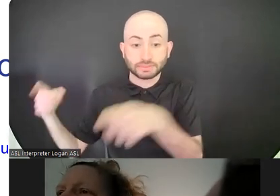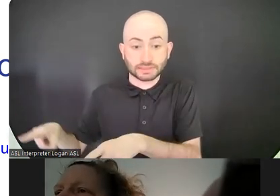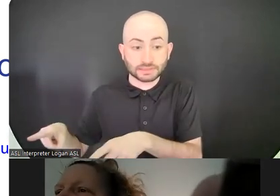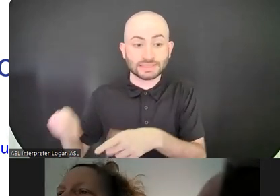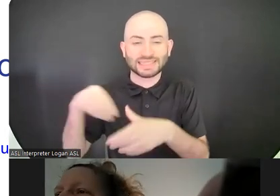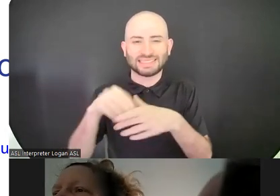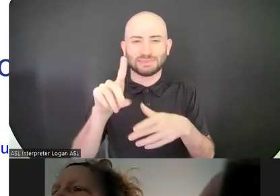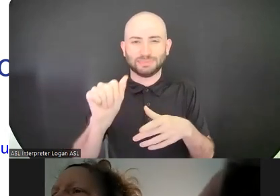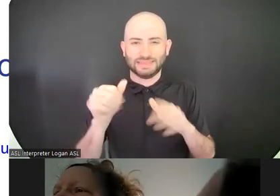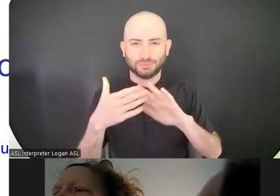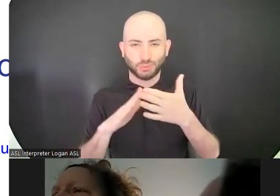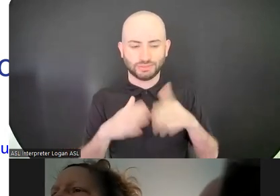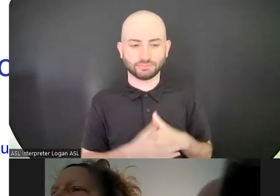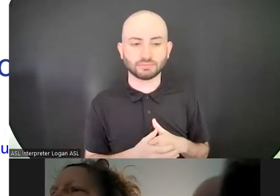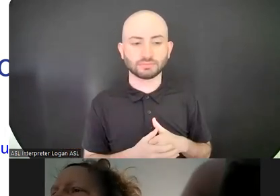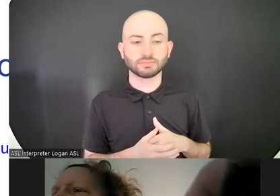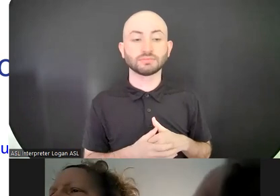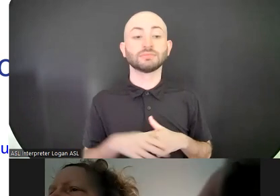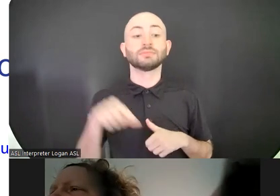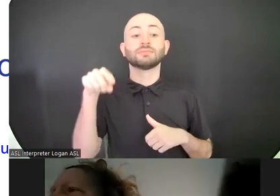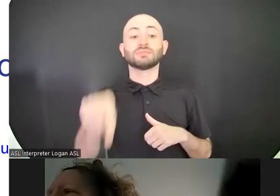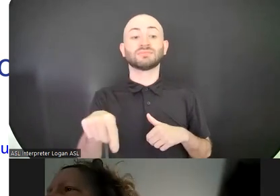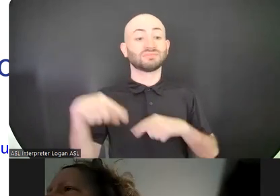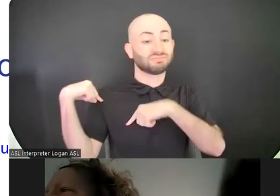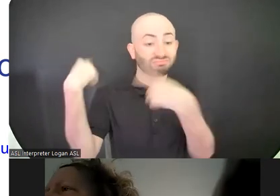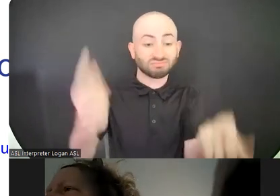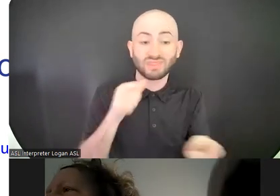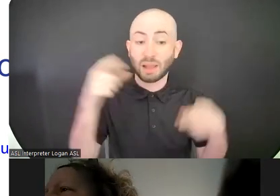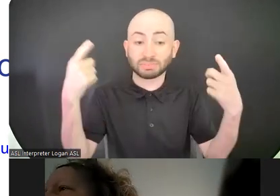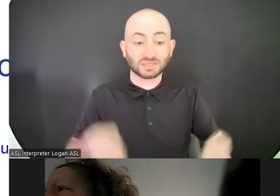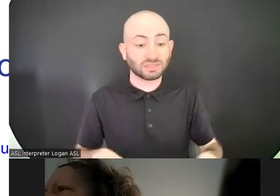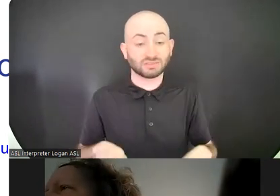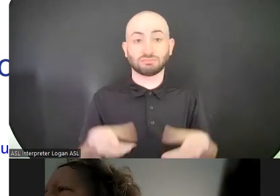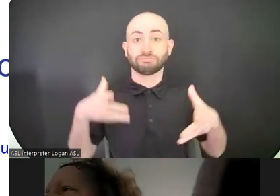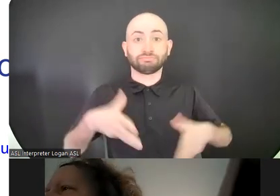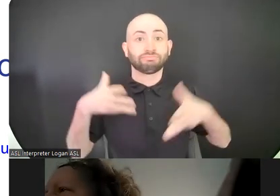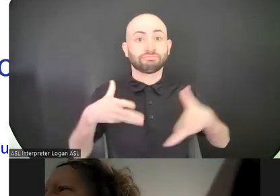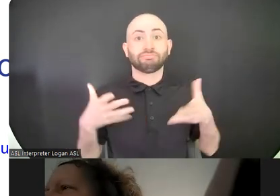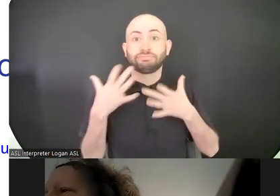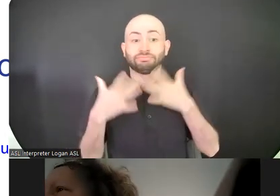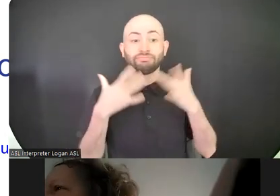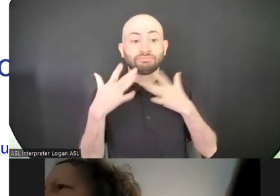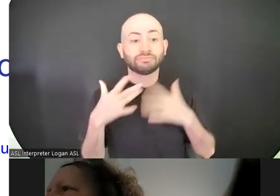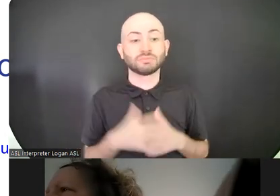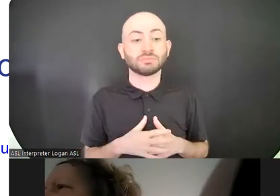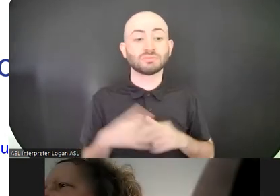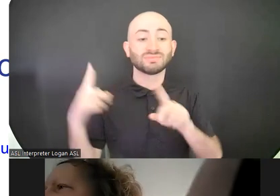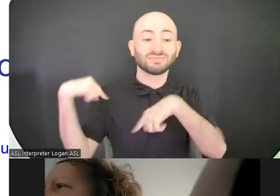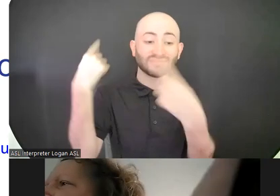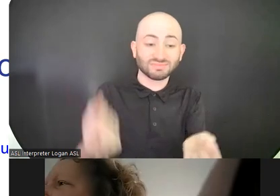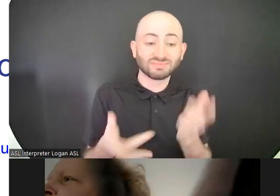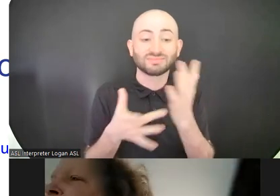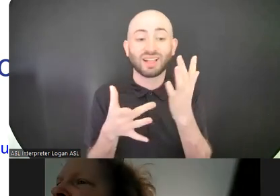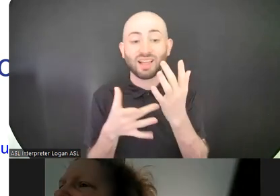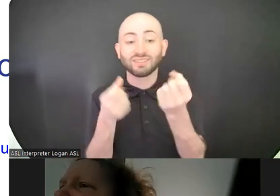assistance trainings assessments both locally and nationally and hub contributions we can